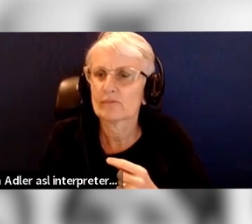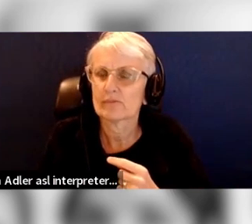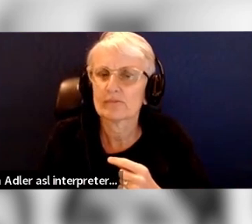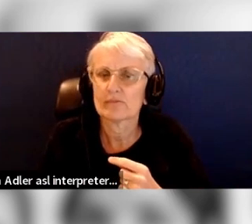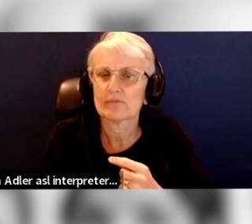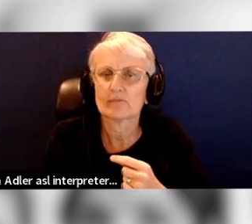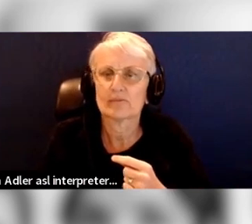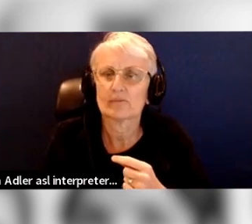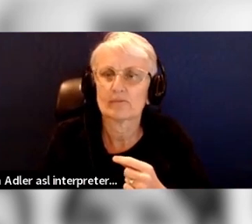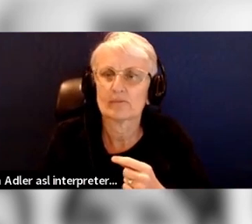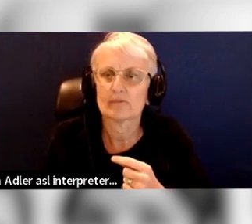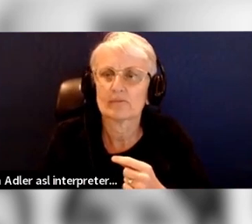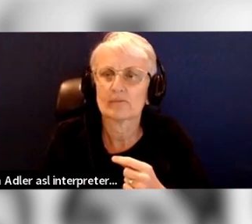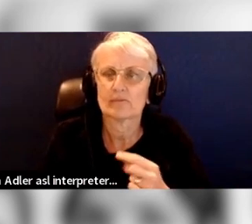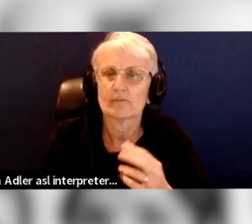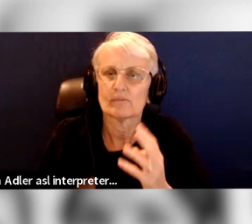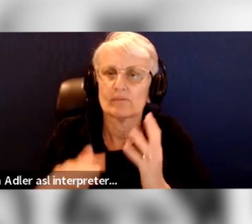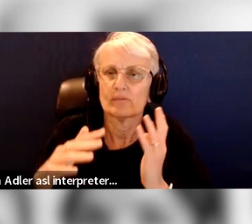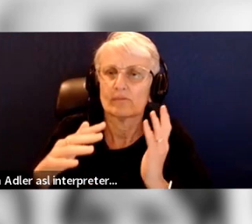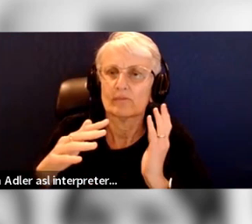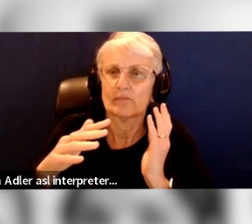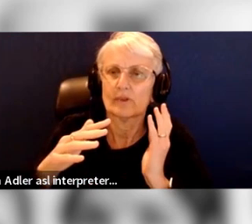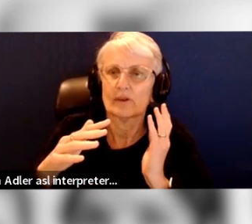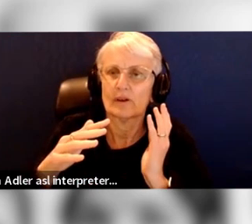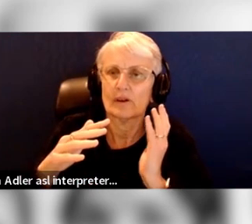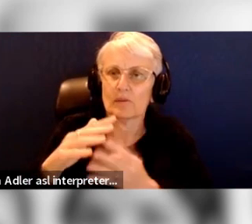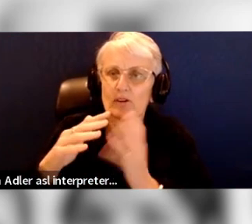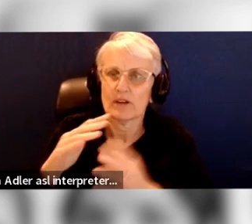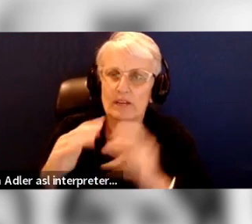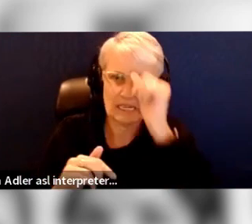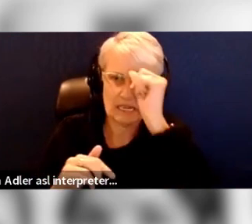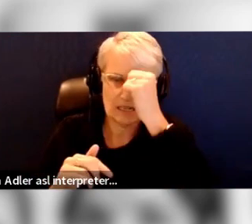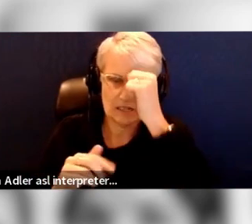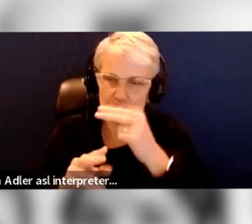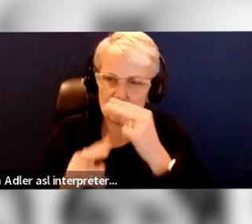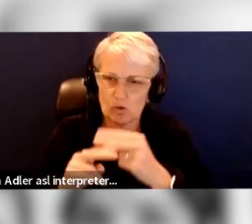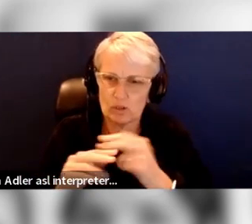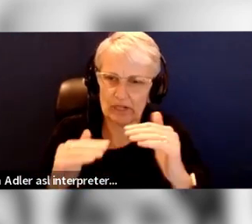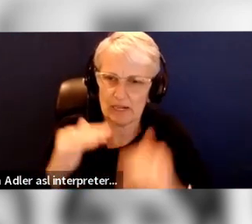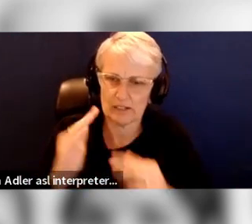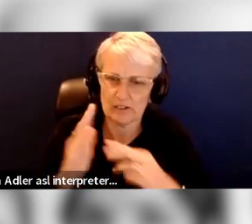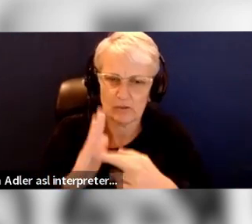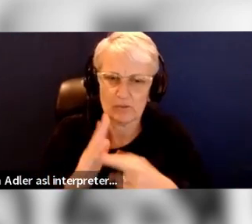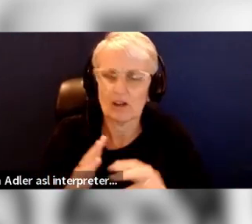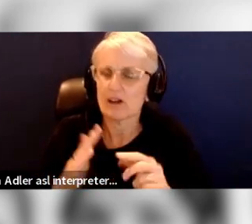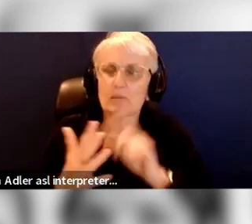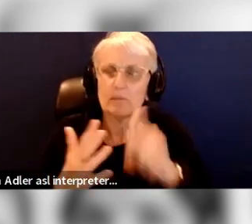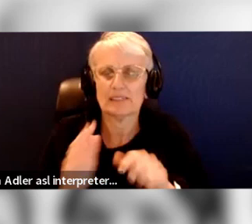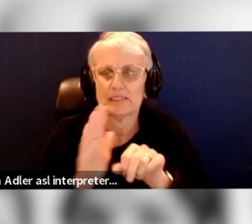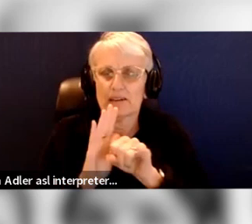Does immigrated Indians considered as underrepresented? If you identify in one of the 5